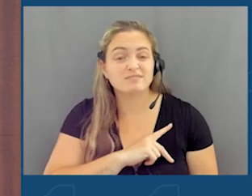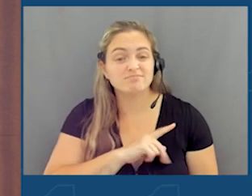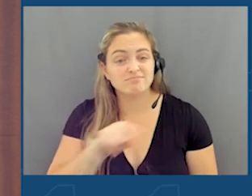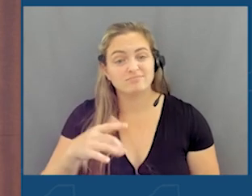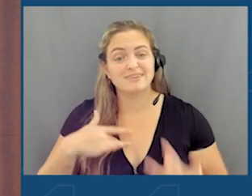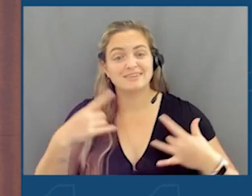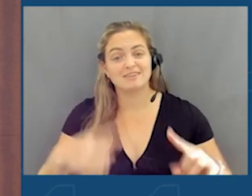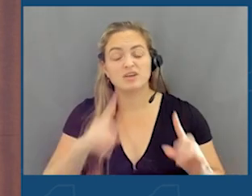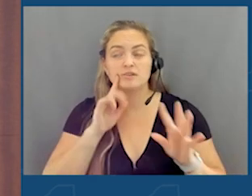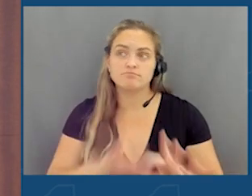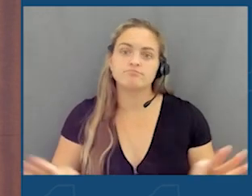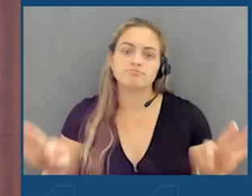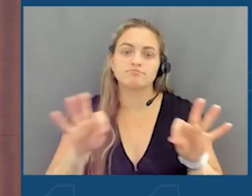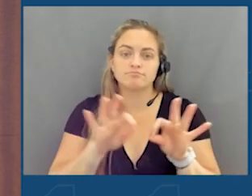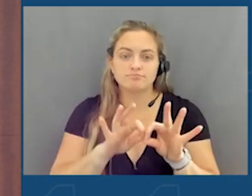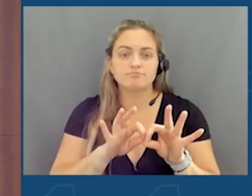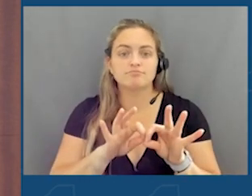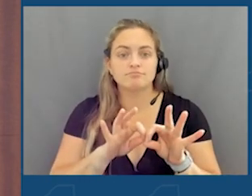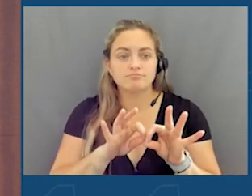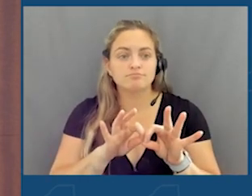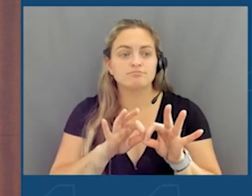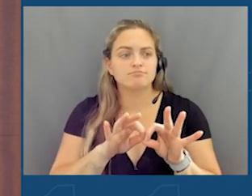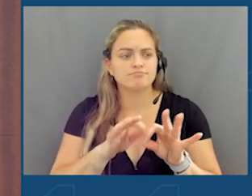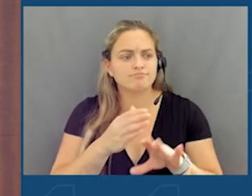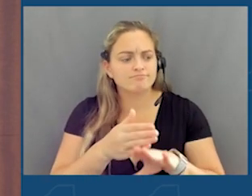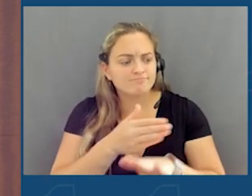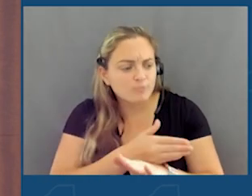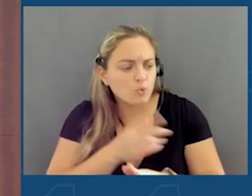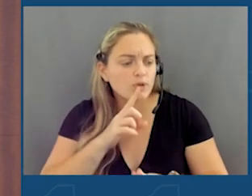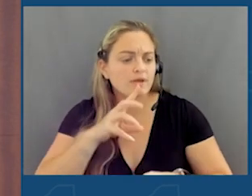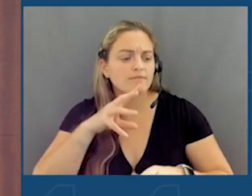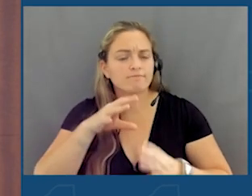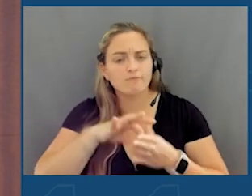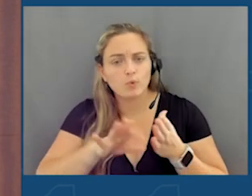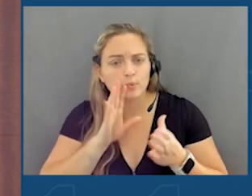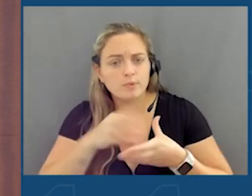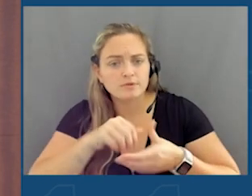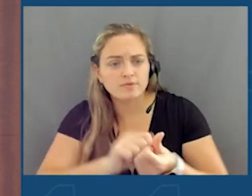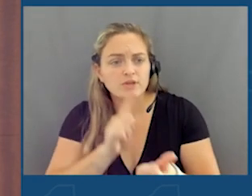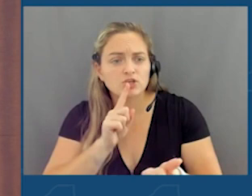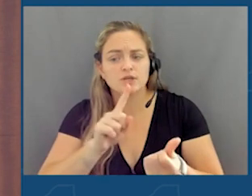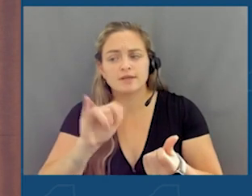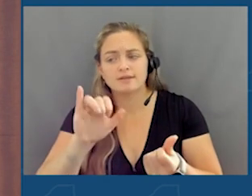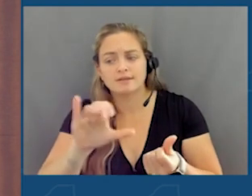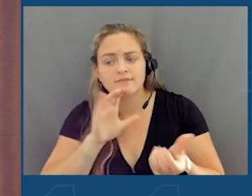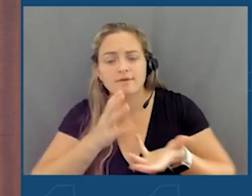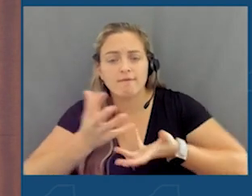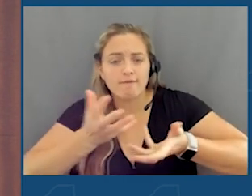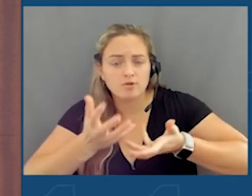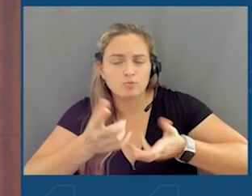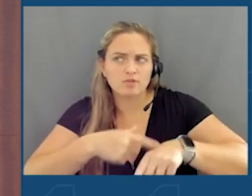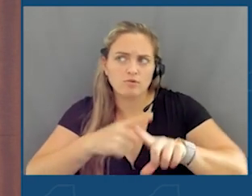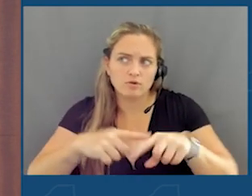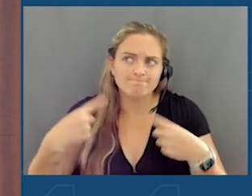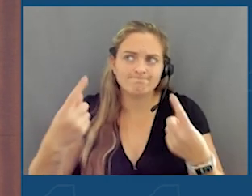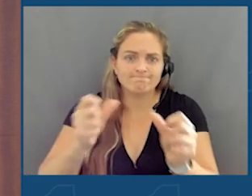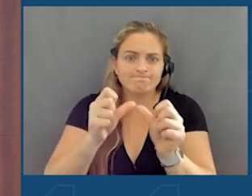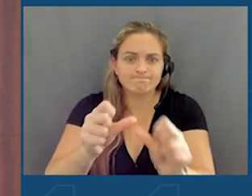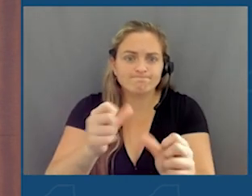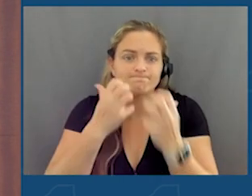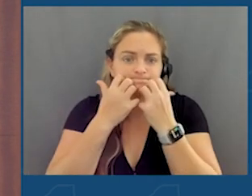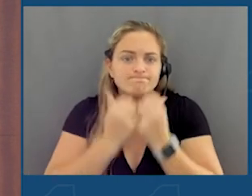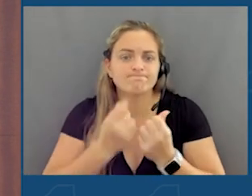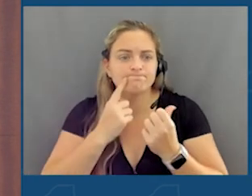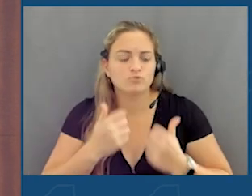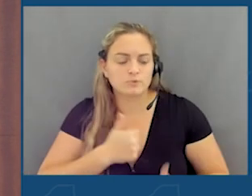very meaningful. Increasing voter participation and encouraging civic engagement is a lifelong cause and passion to which I